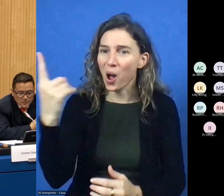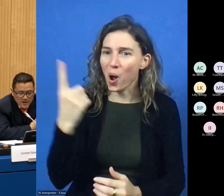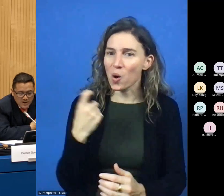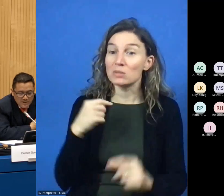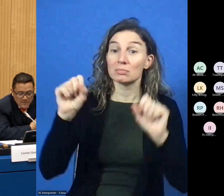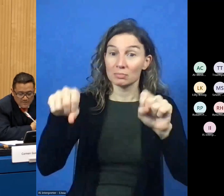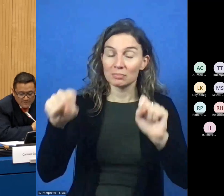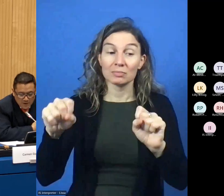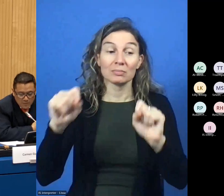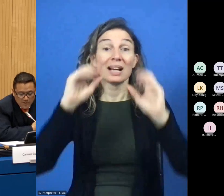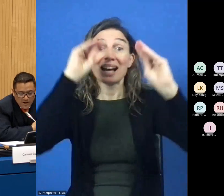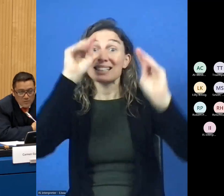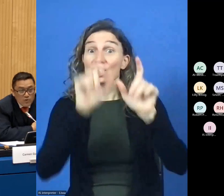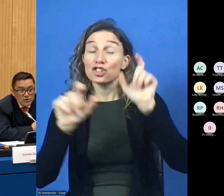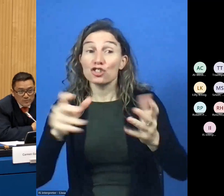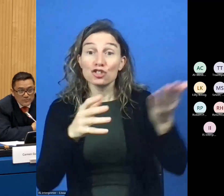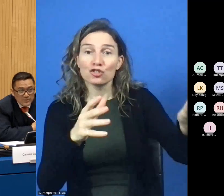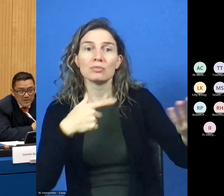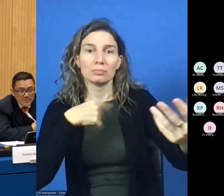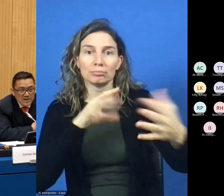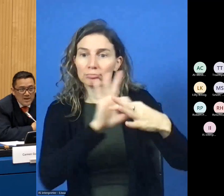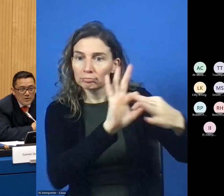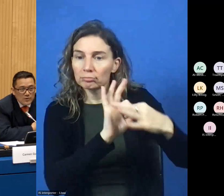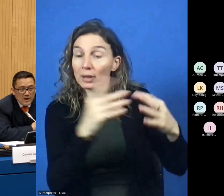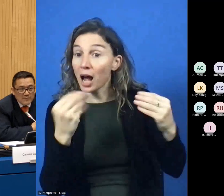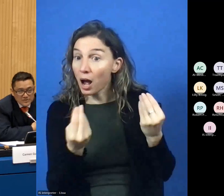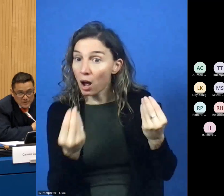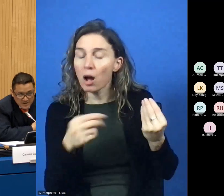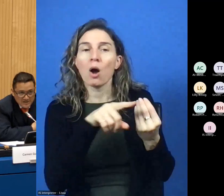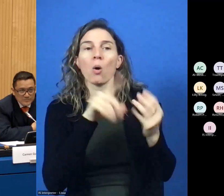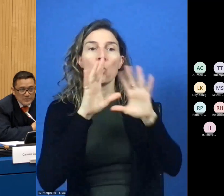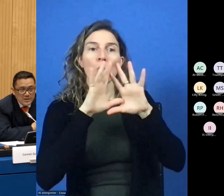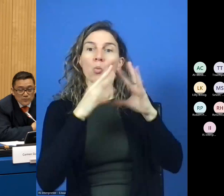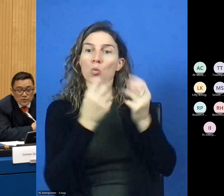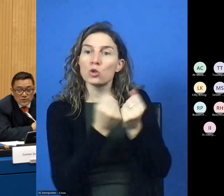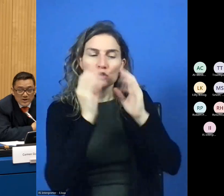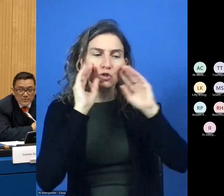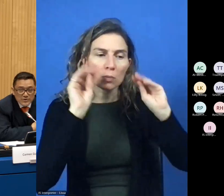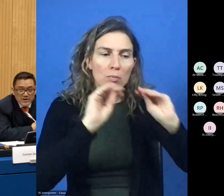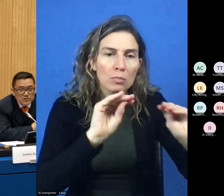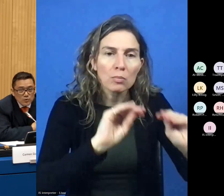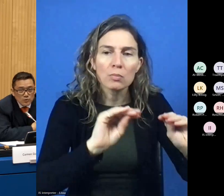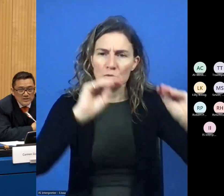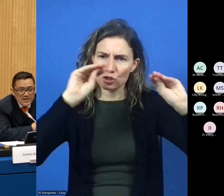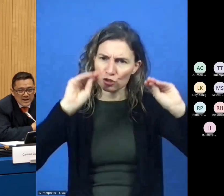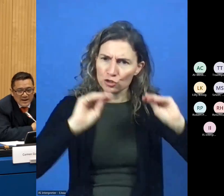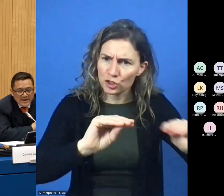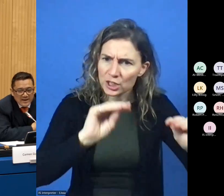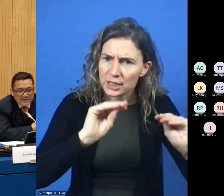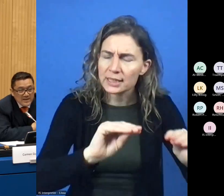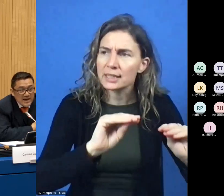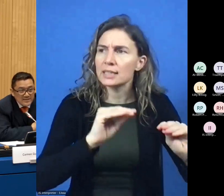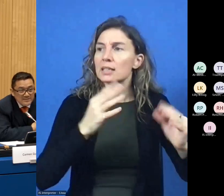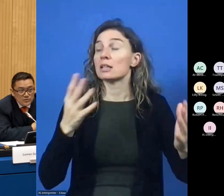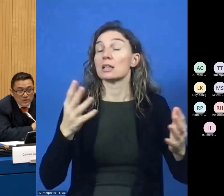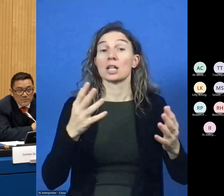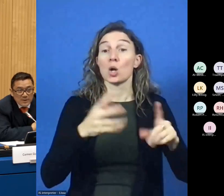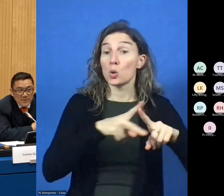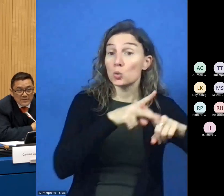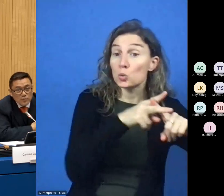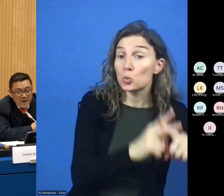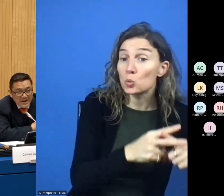teachers. We are having workshops with them. We are having trainings with them. So we are creating tools like guides